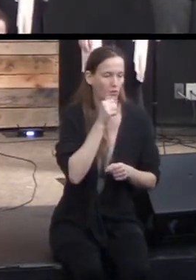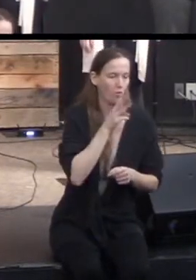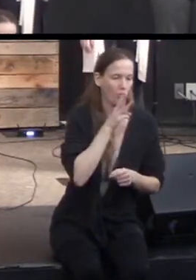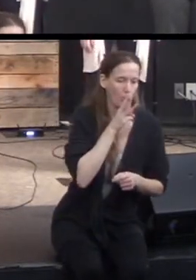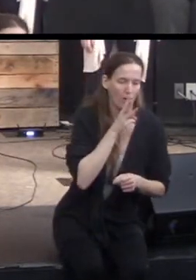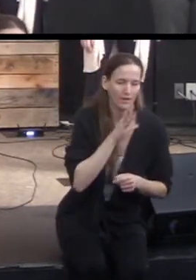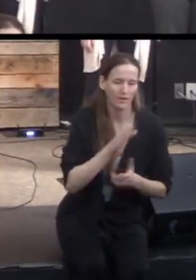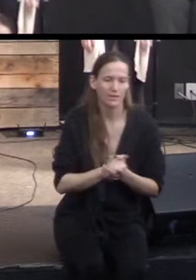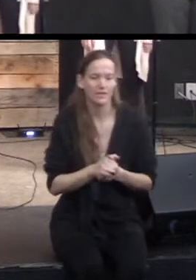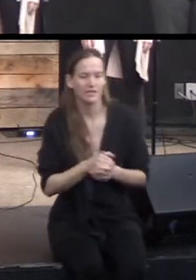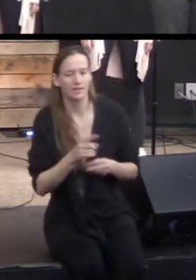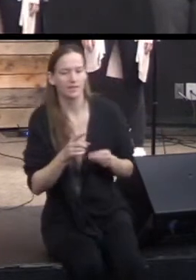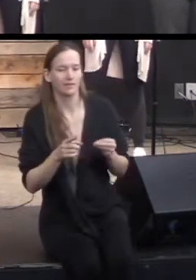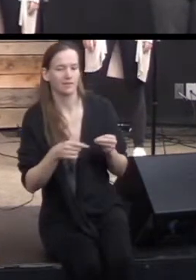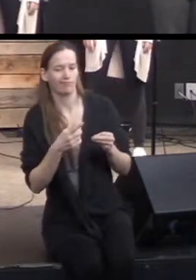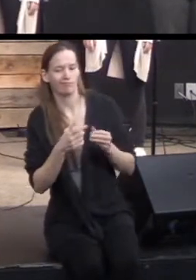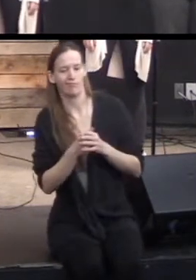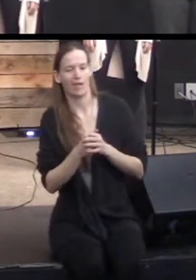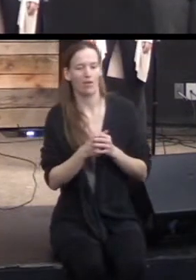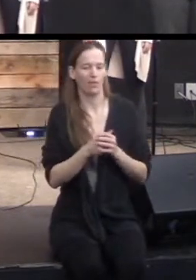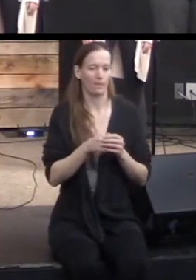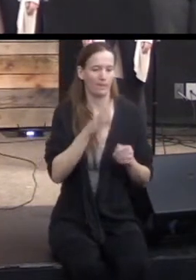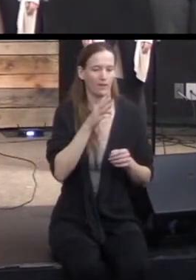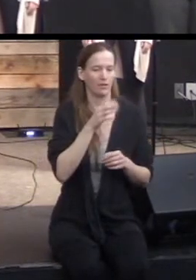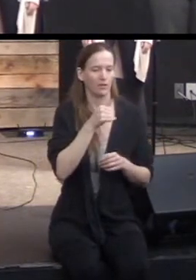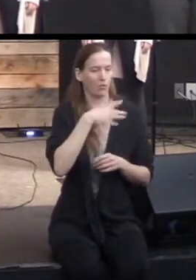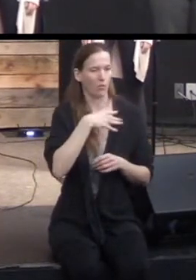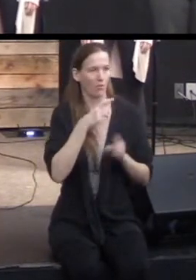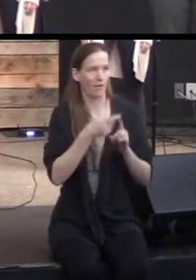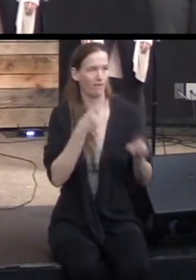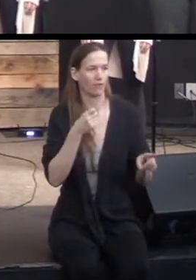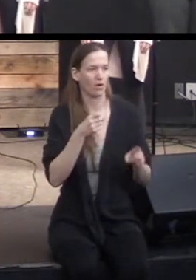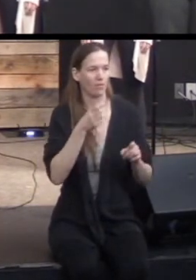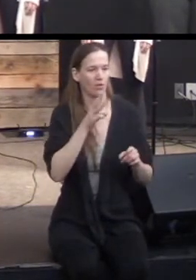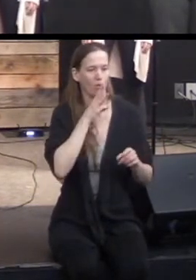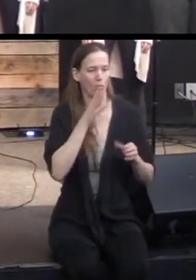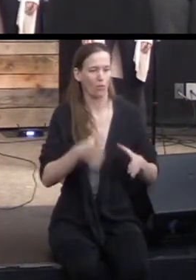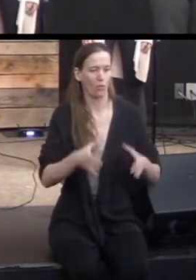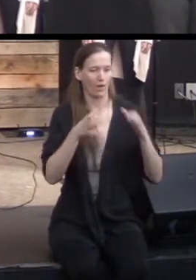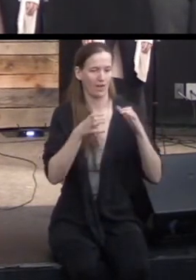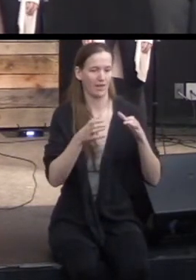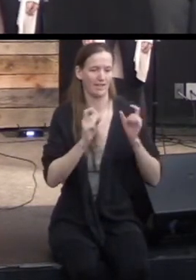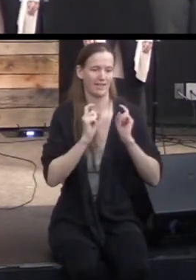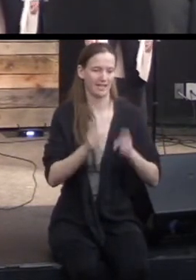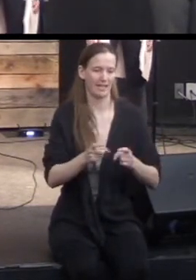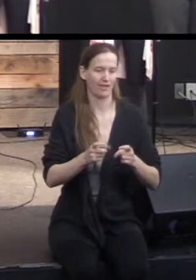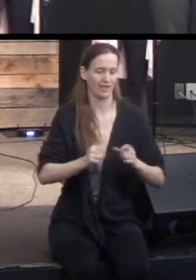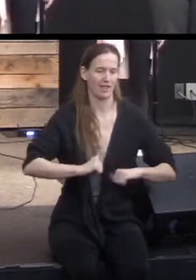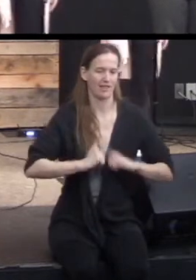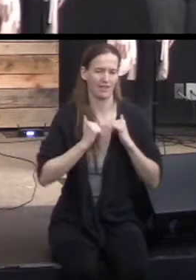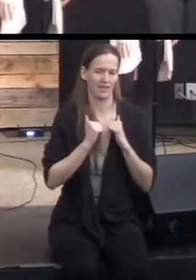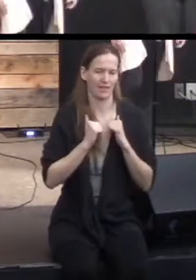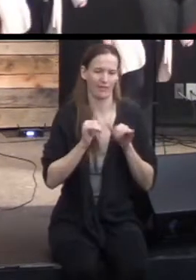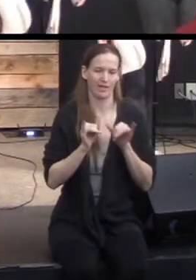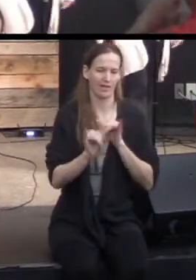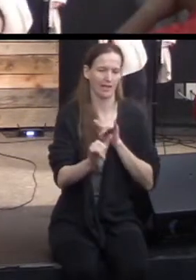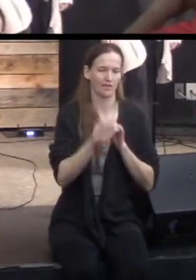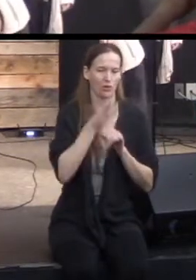great Messiah Jesus and that woman at the well and how she was given that living, lasting water. Amen. All right.